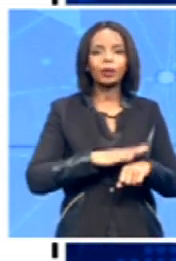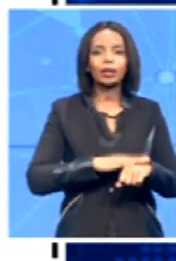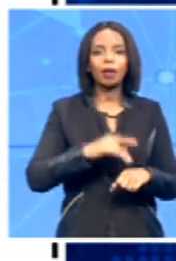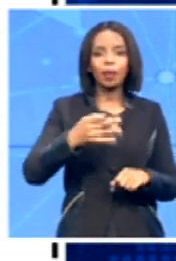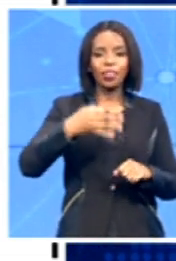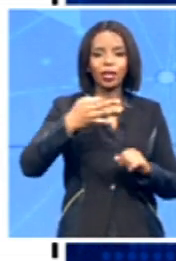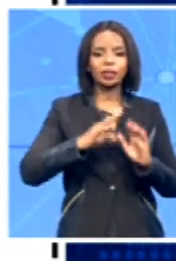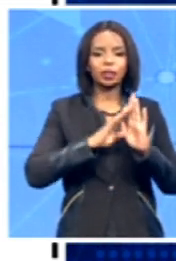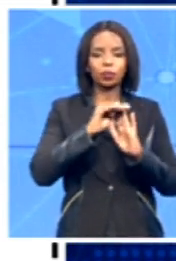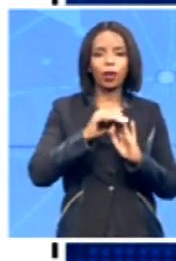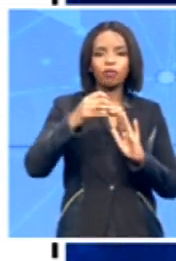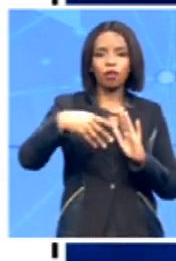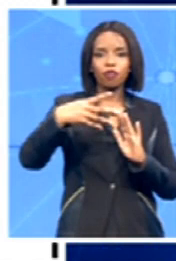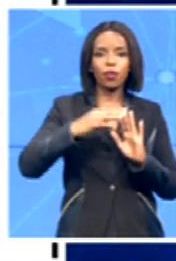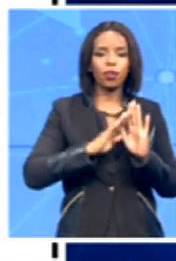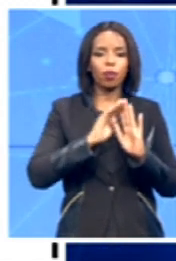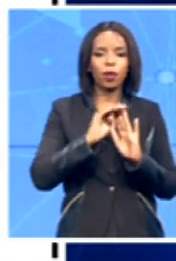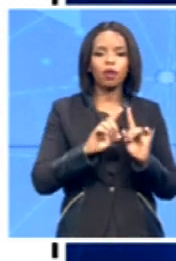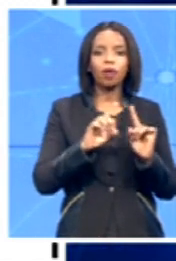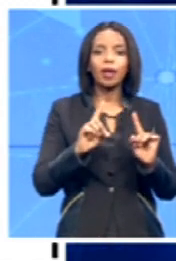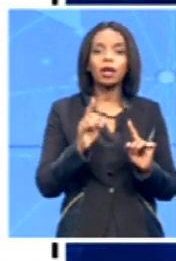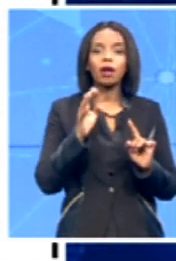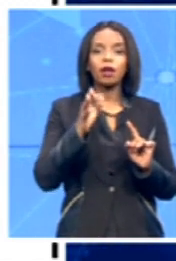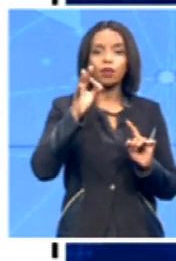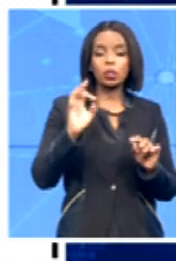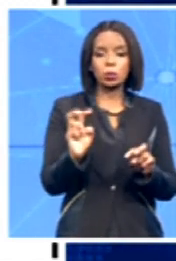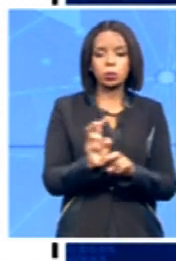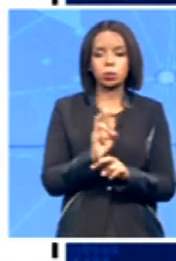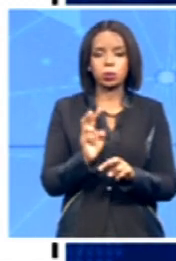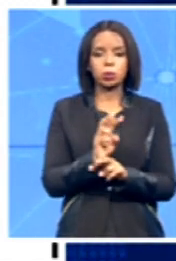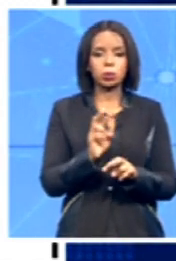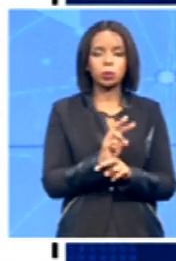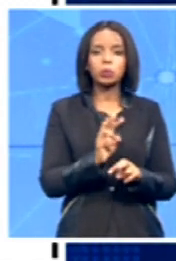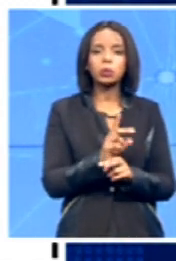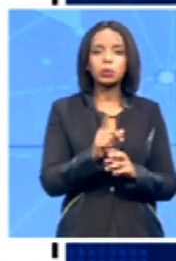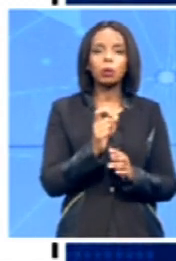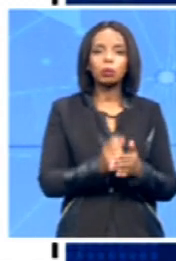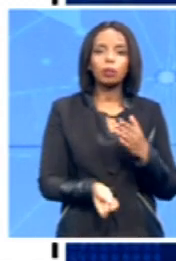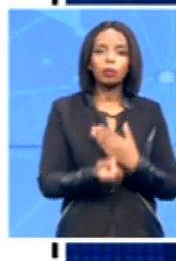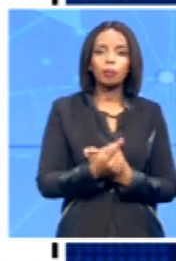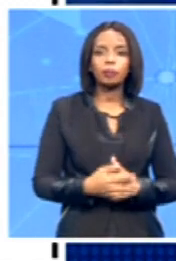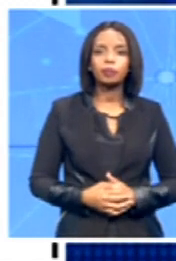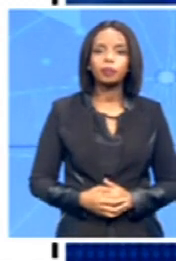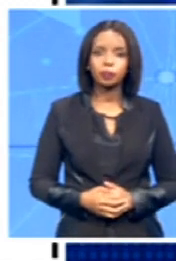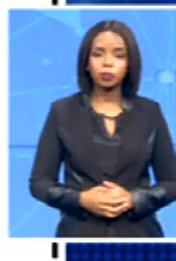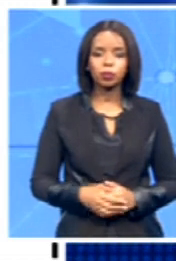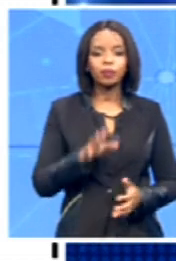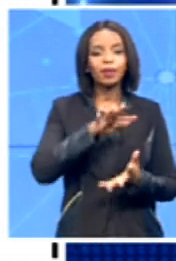monitoring of deaths related to COVID or other causes of death. So what's the summary of all of the latest evidence? So Firstly, there's clear evidence